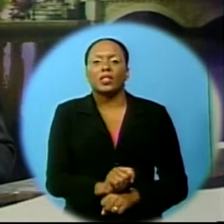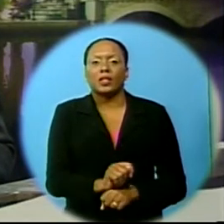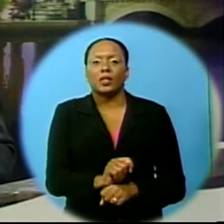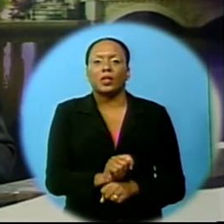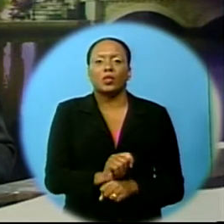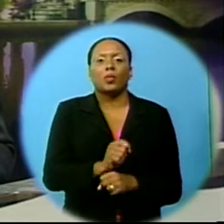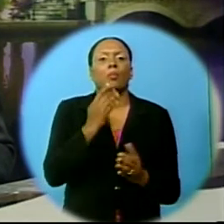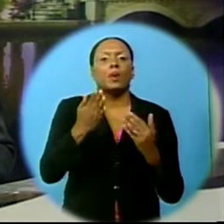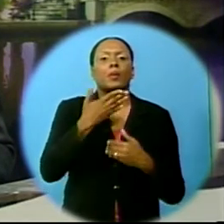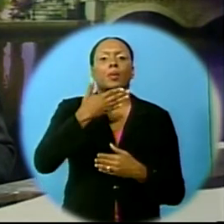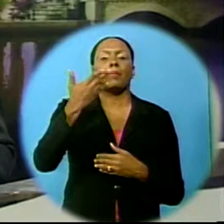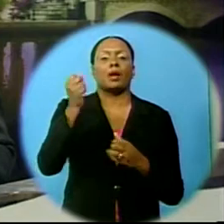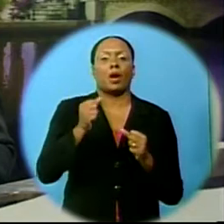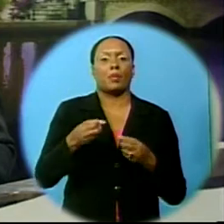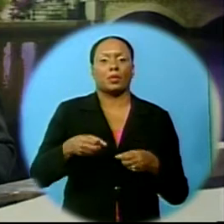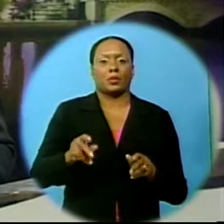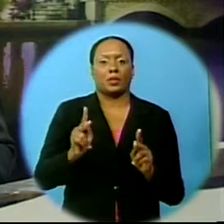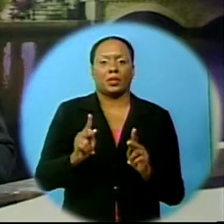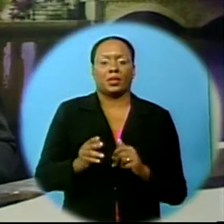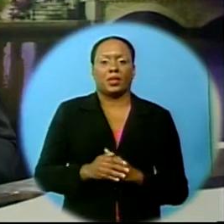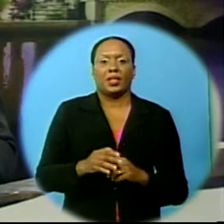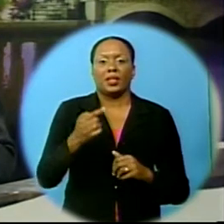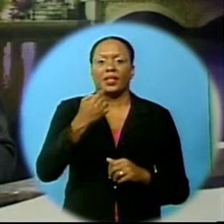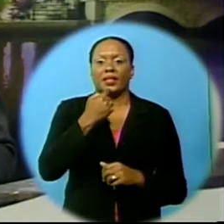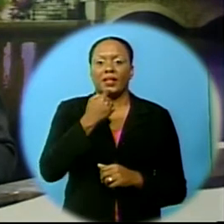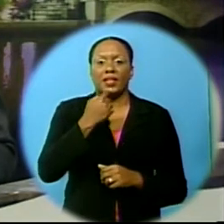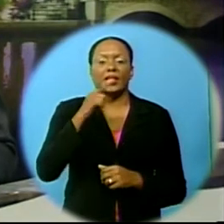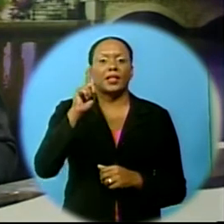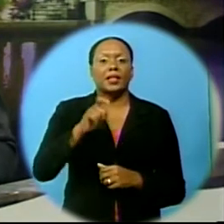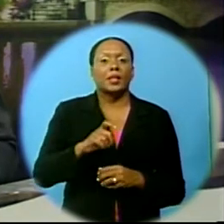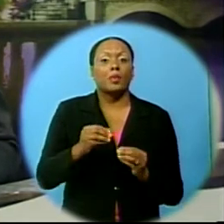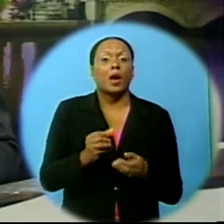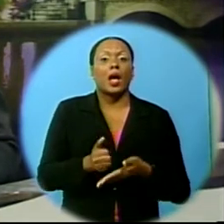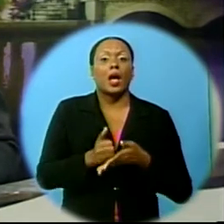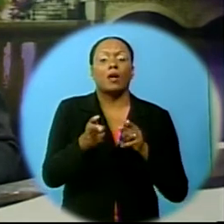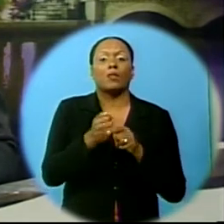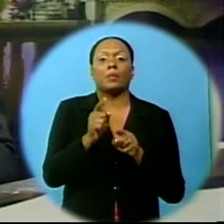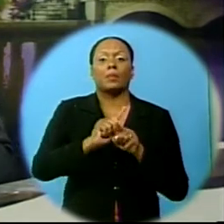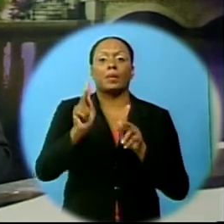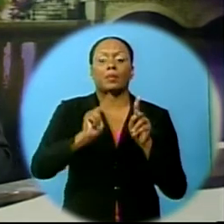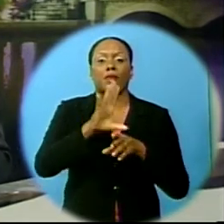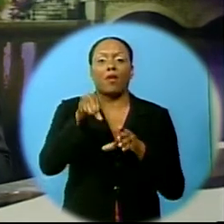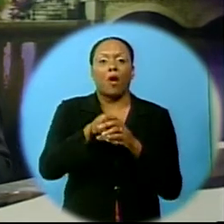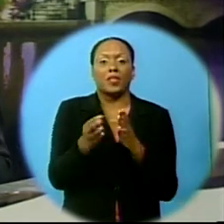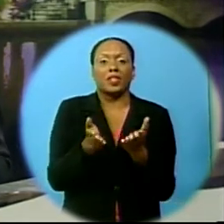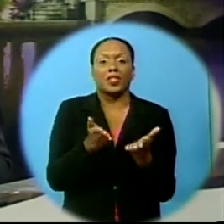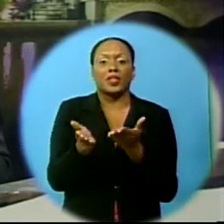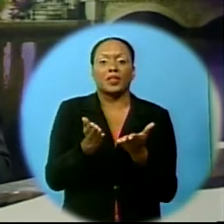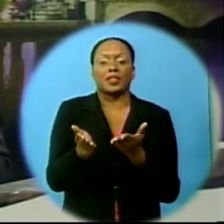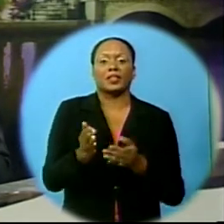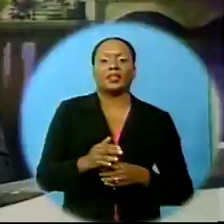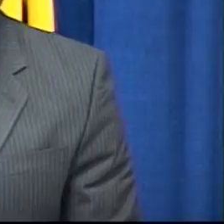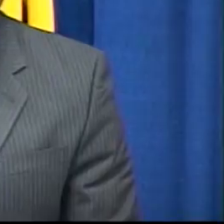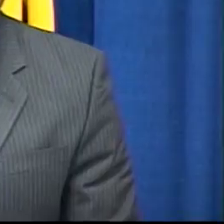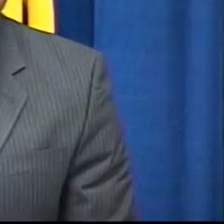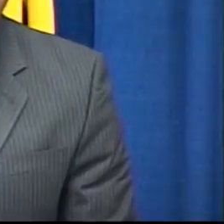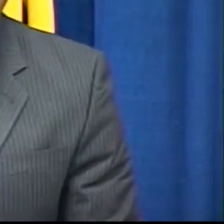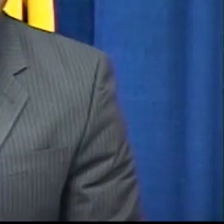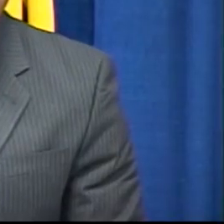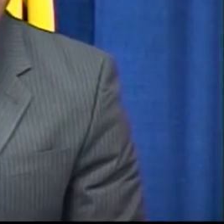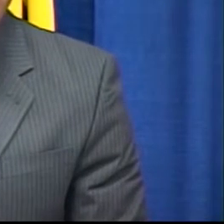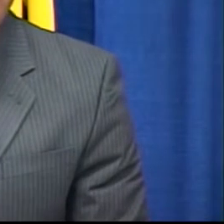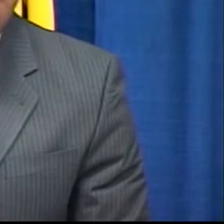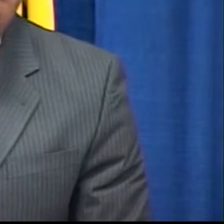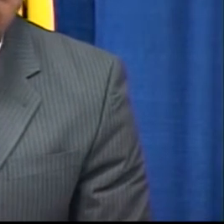of Service Industries, Wendell Cumberbatch. But he says this needs to be done with help from the services sector. For many